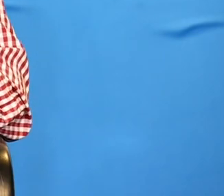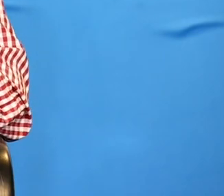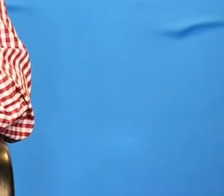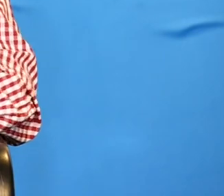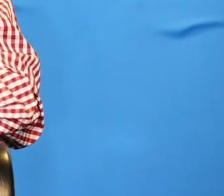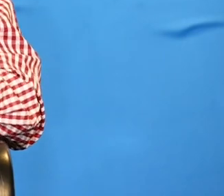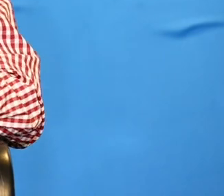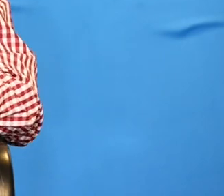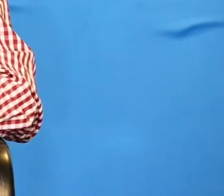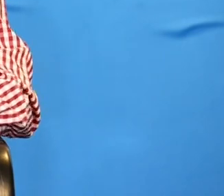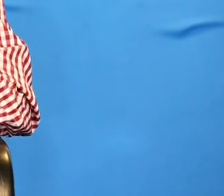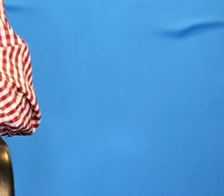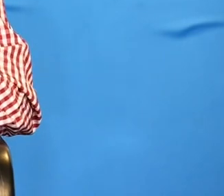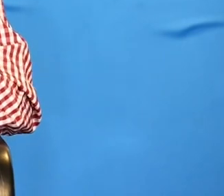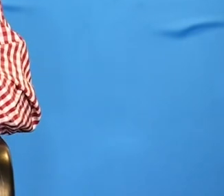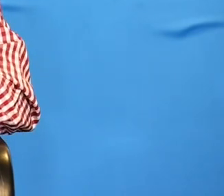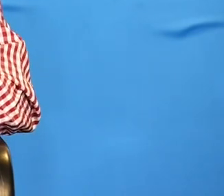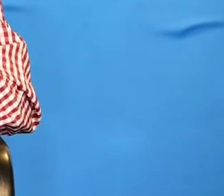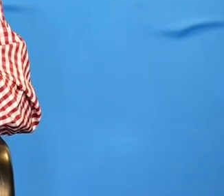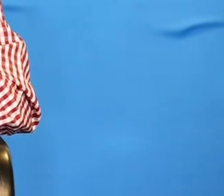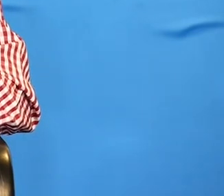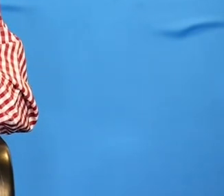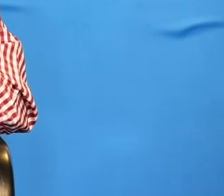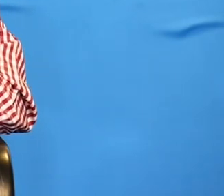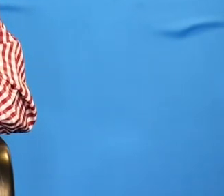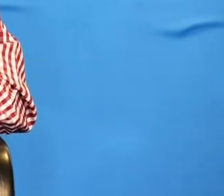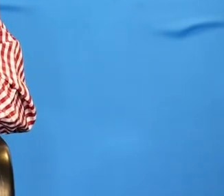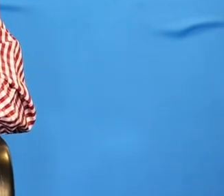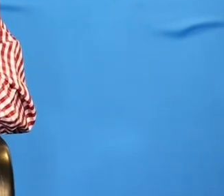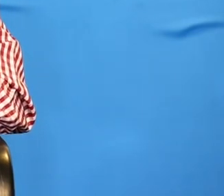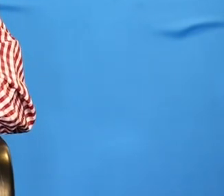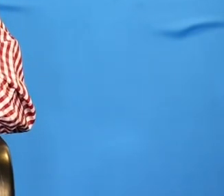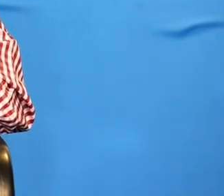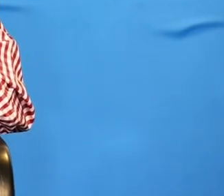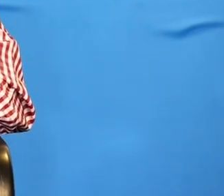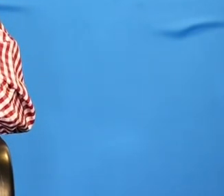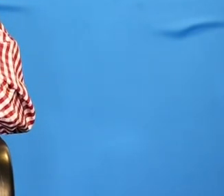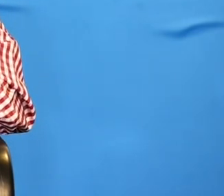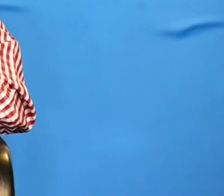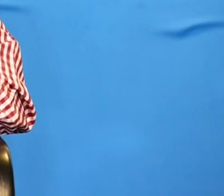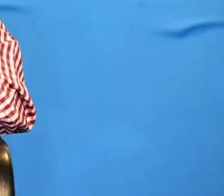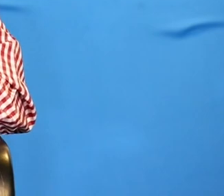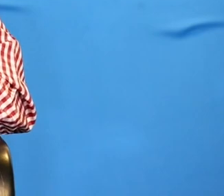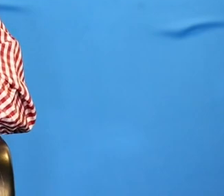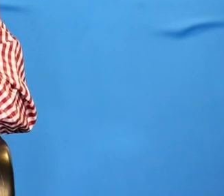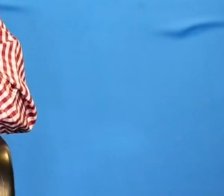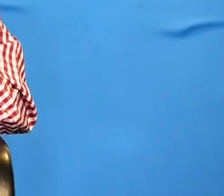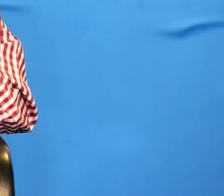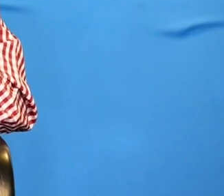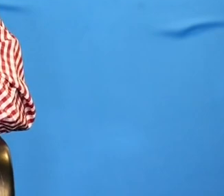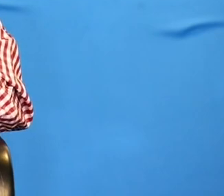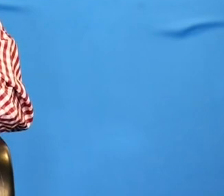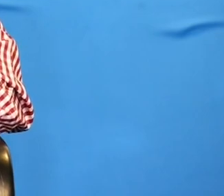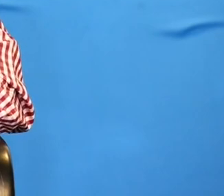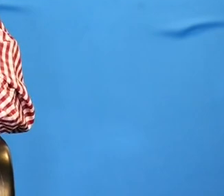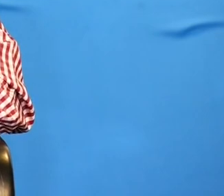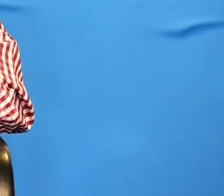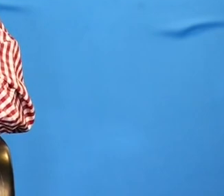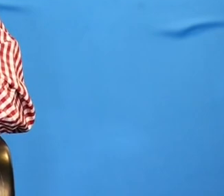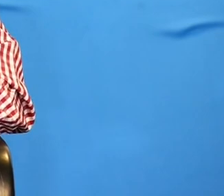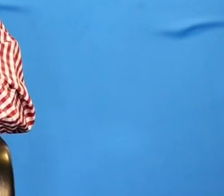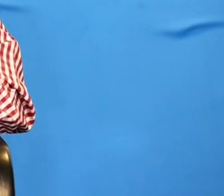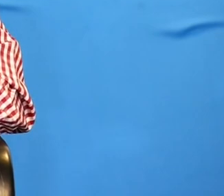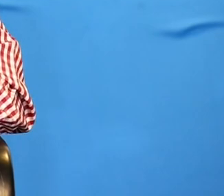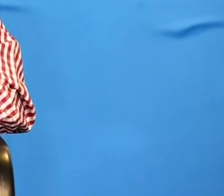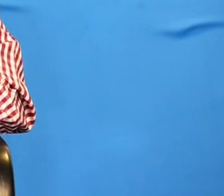Even when we can't see the end from the beginning, let's leave it in God's hands. May you all be blessed, and thank you